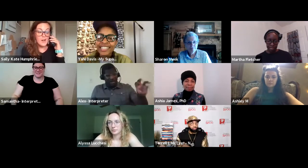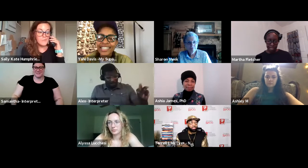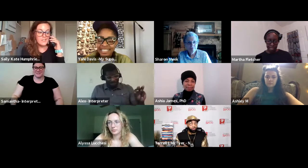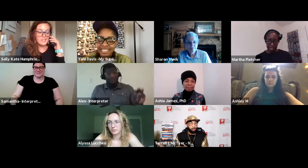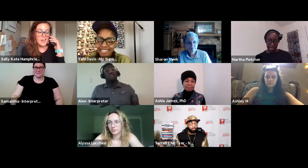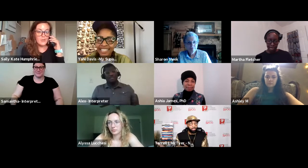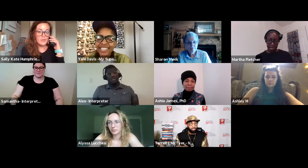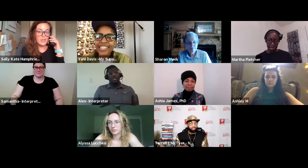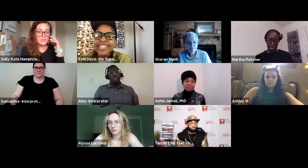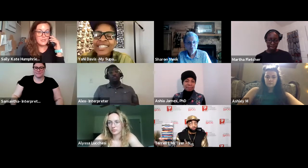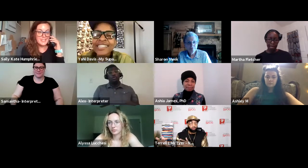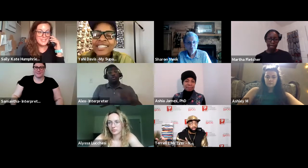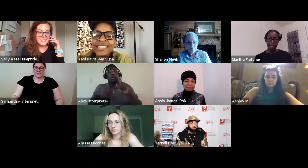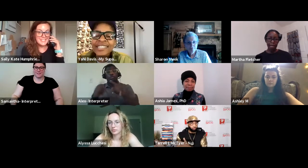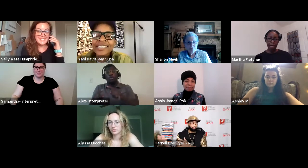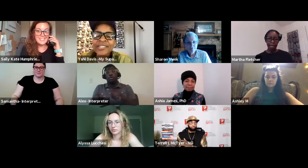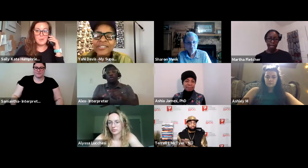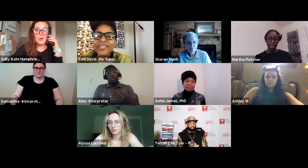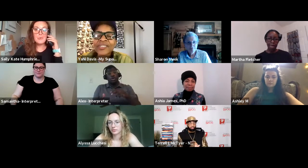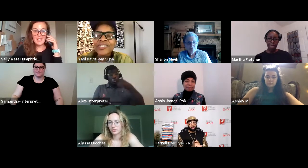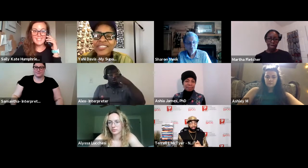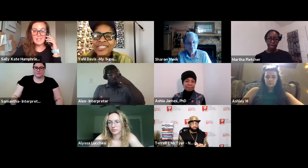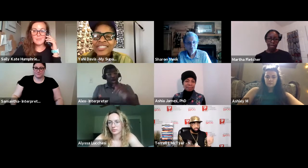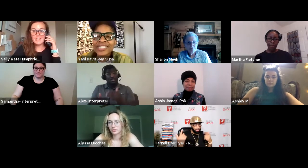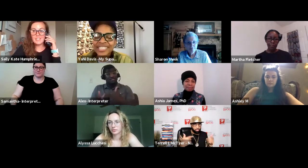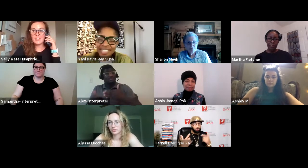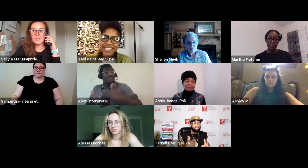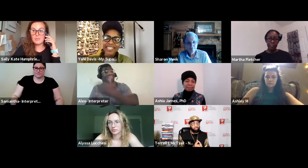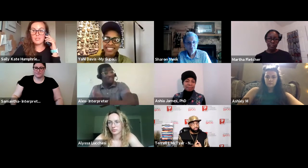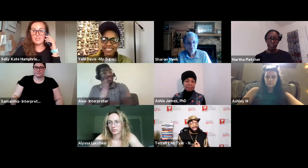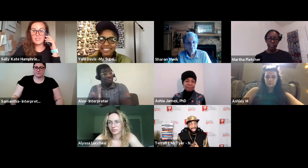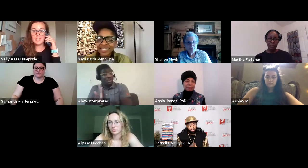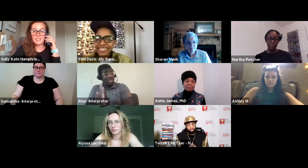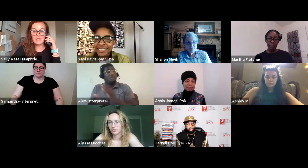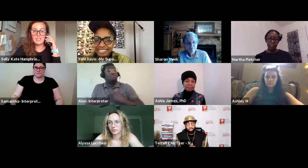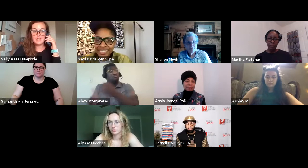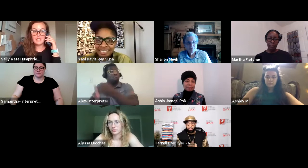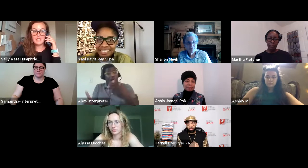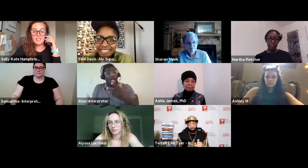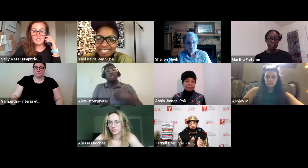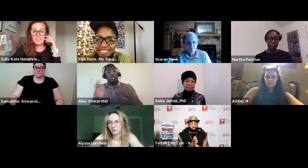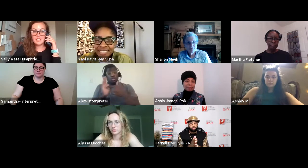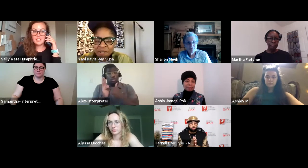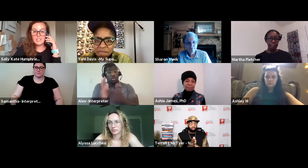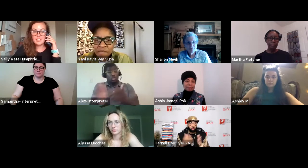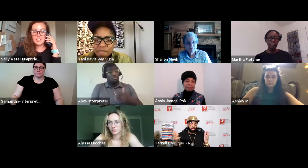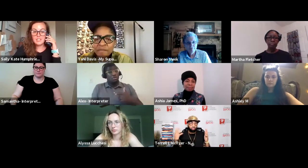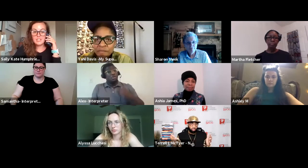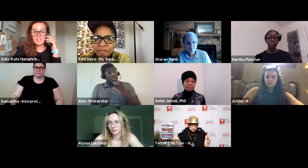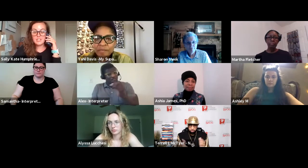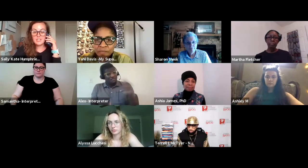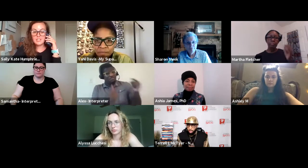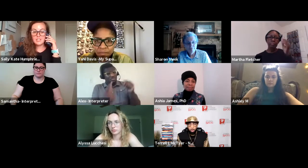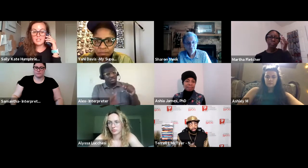when you tune into our issue on neurodiversity in July, and Yeah. some of the challenges I have even with